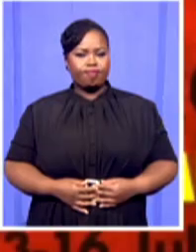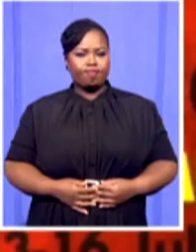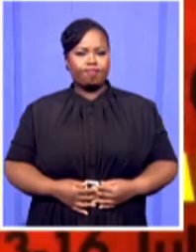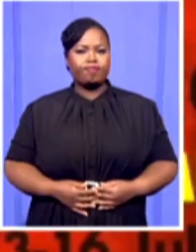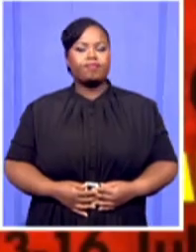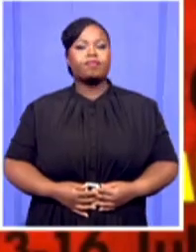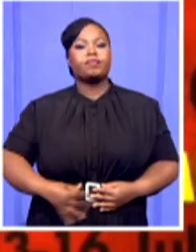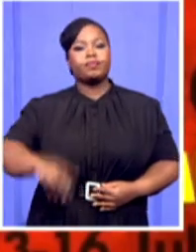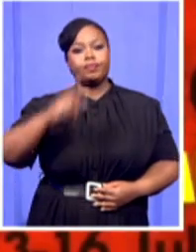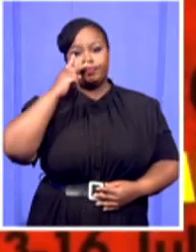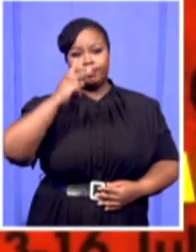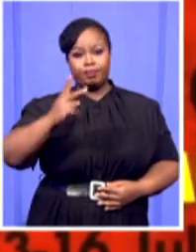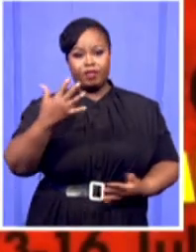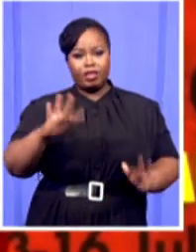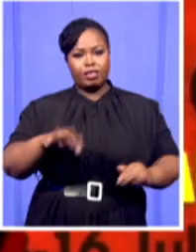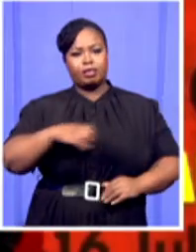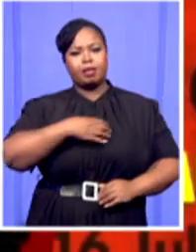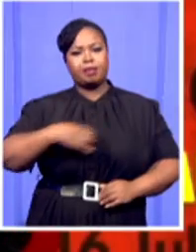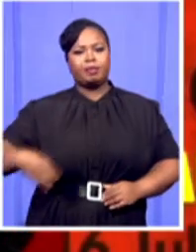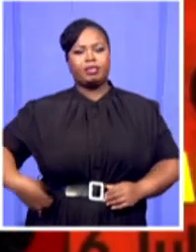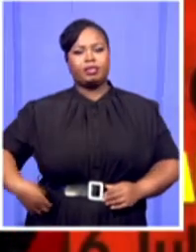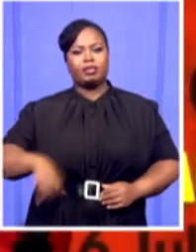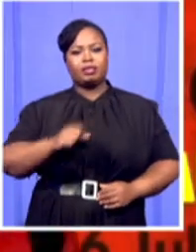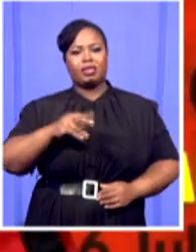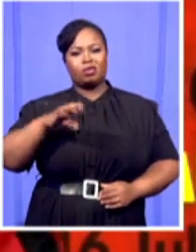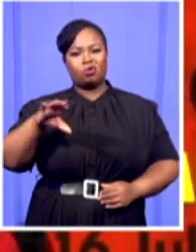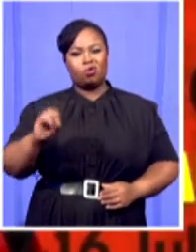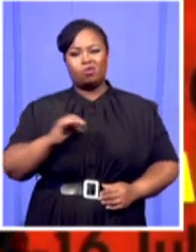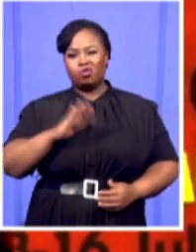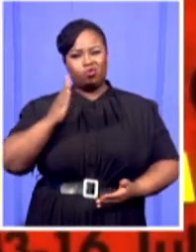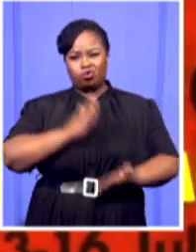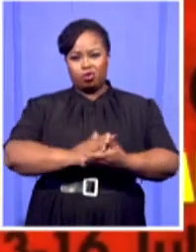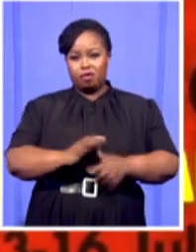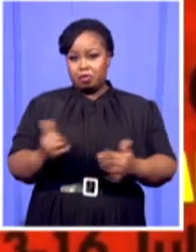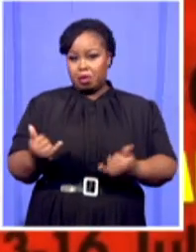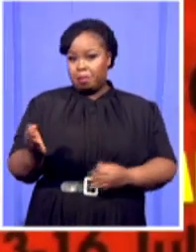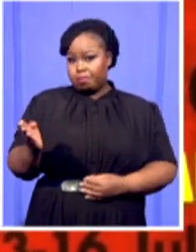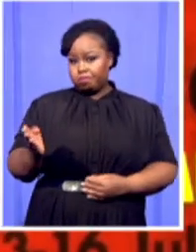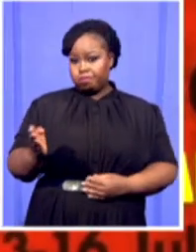I saw the president of SASCO, I'm not sure if today is here.